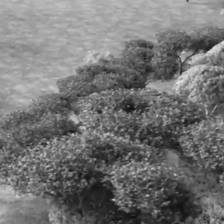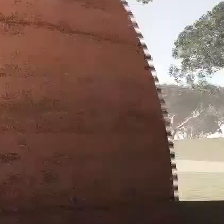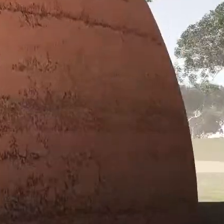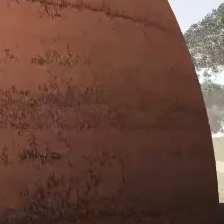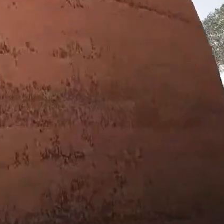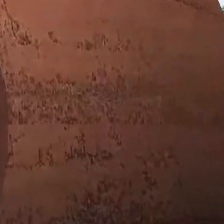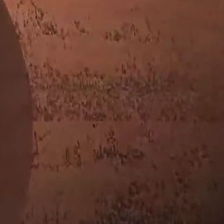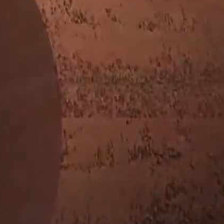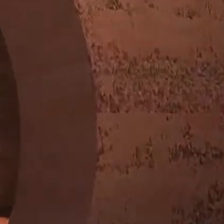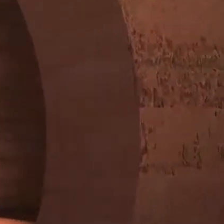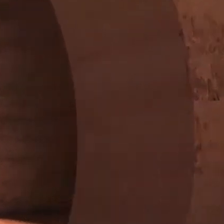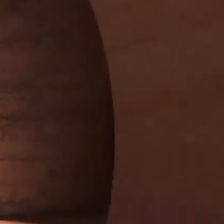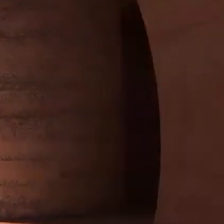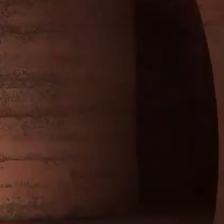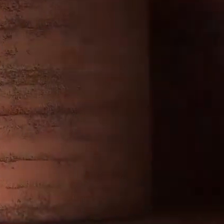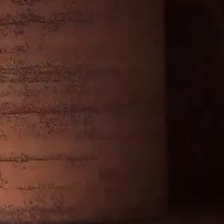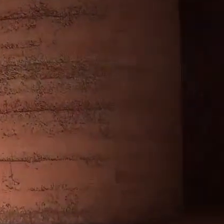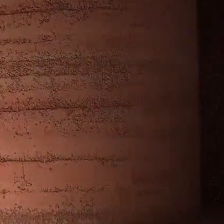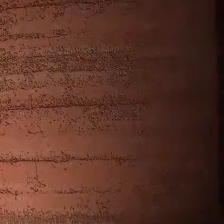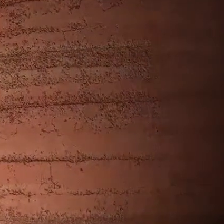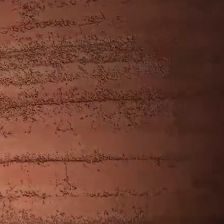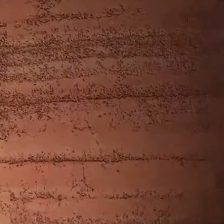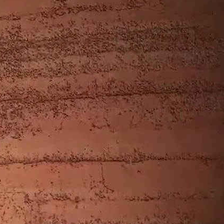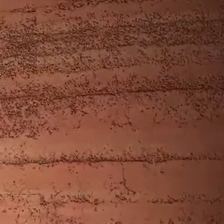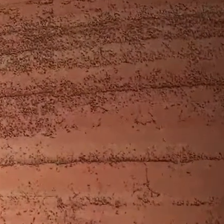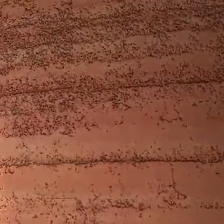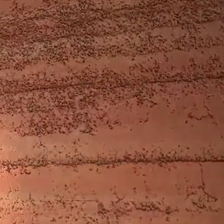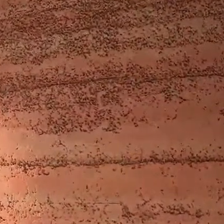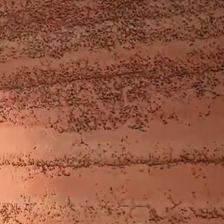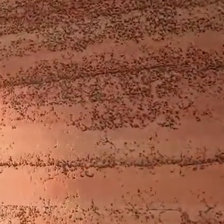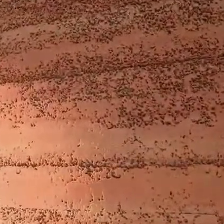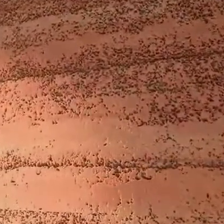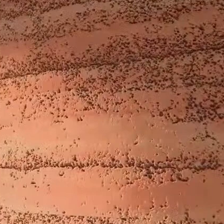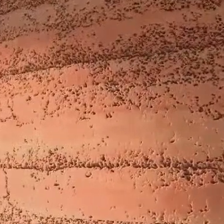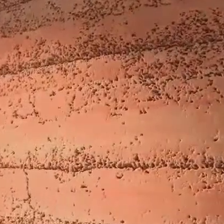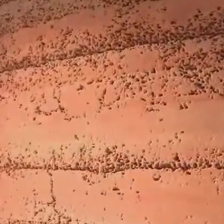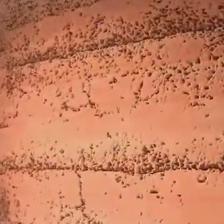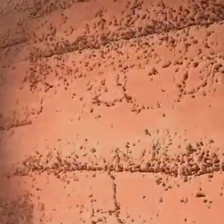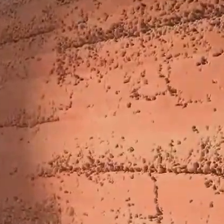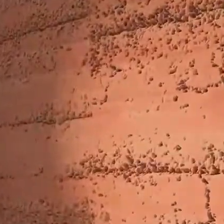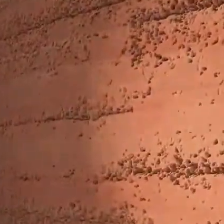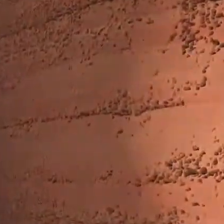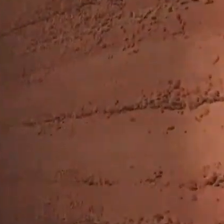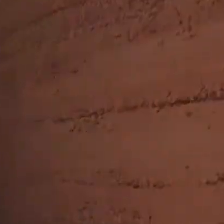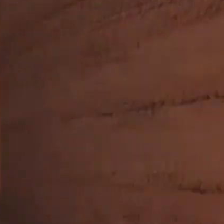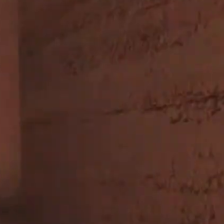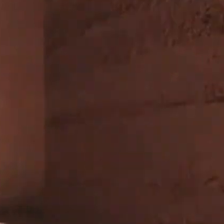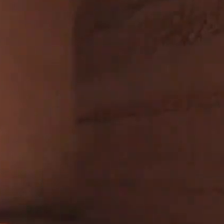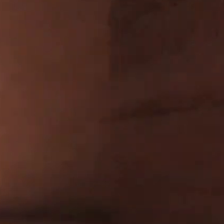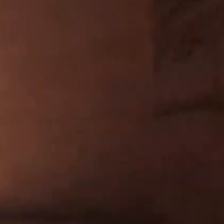Masa baby won't kill me, oh.